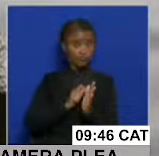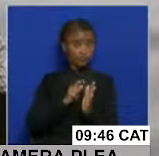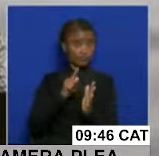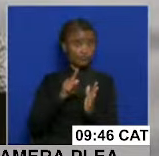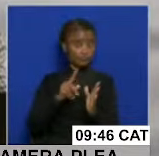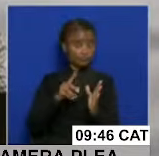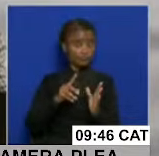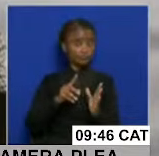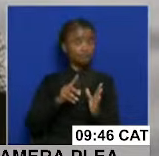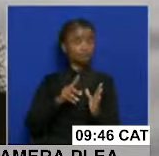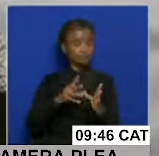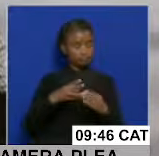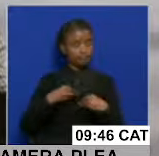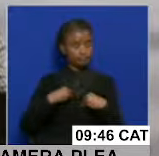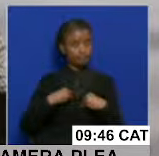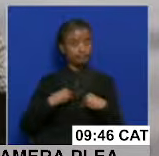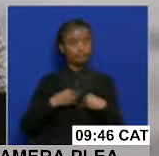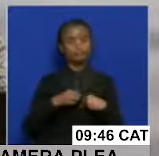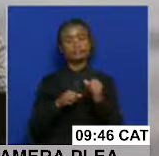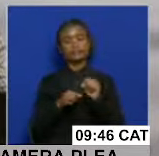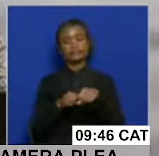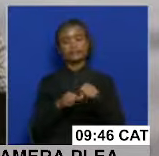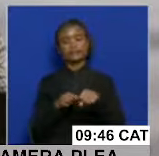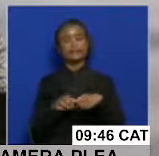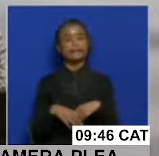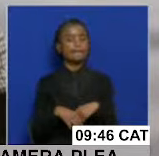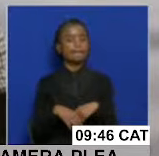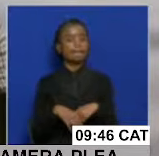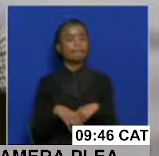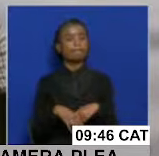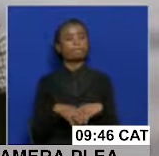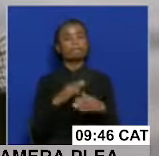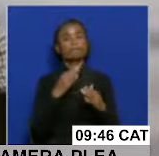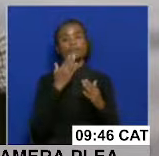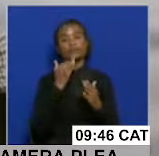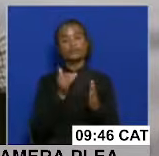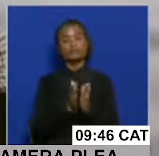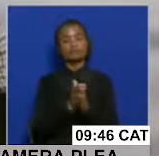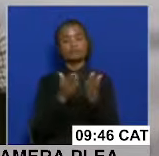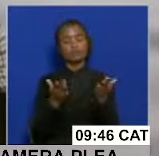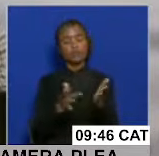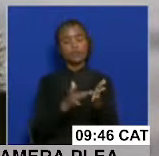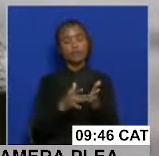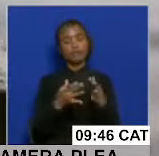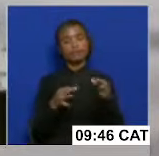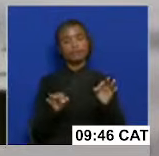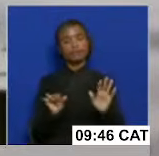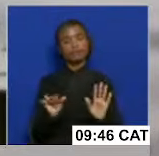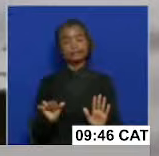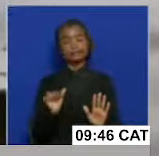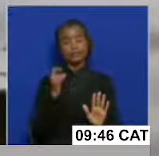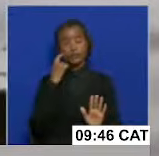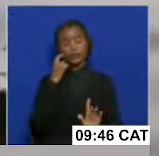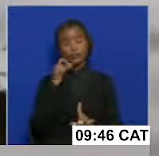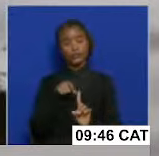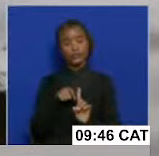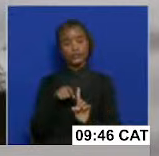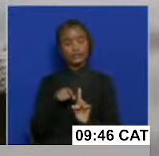Yes, I do. All right. Please turn to page 6 of your witness statement. That should be the last page.